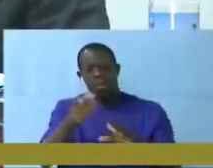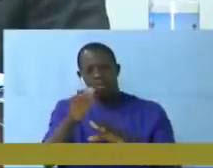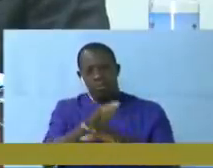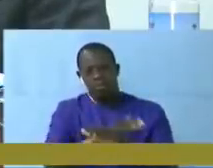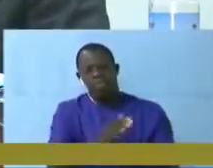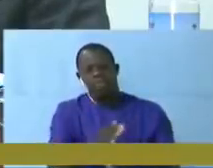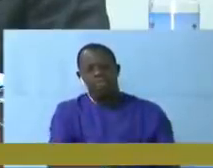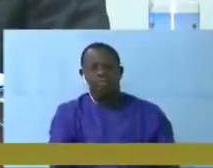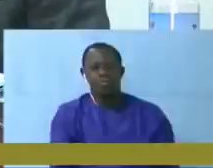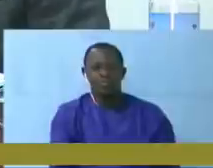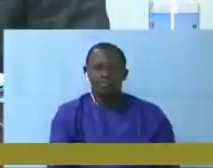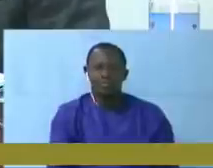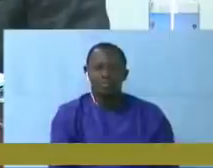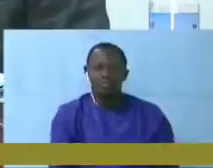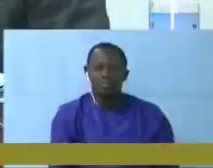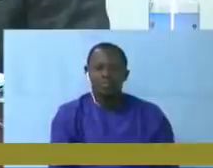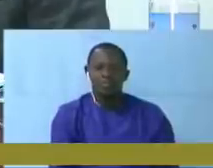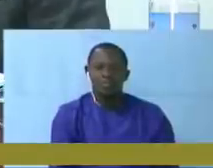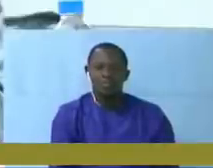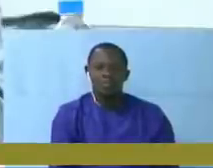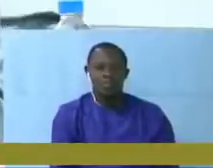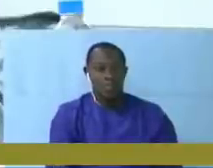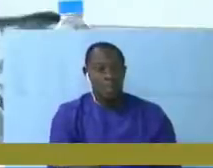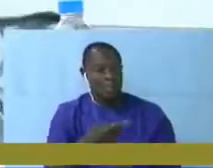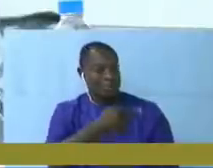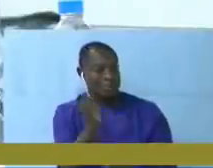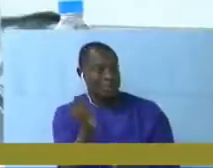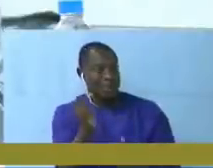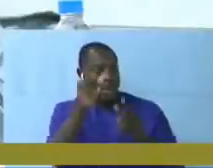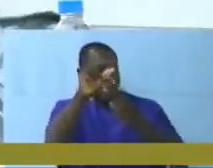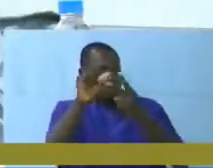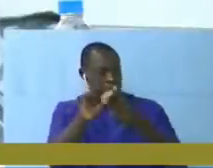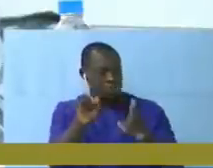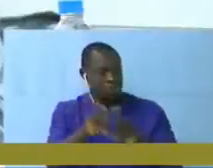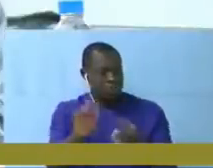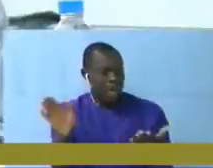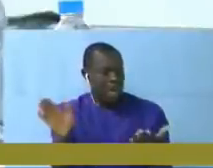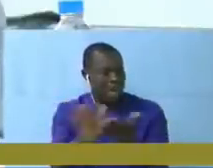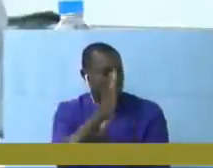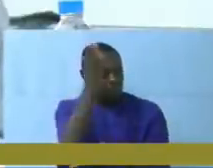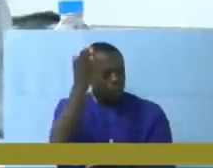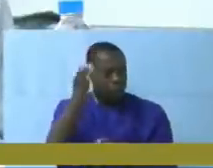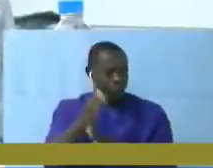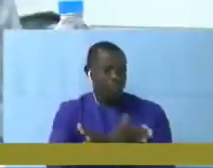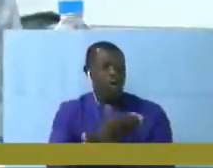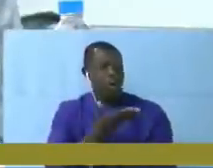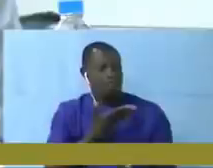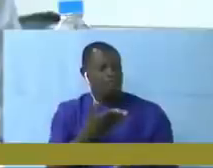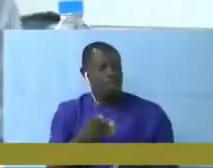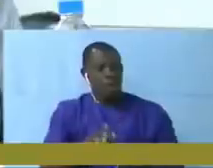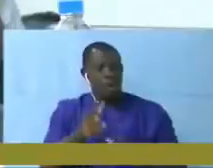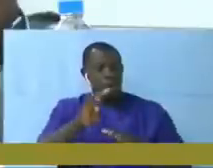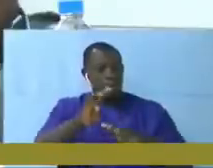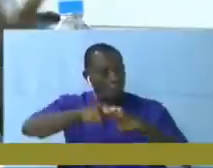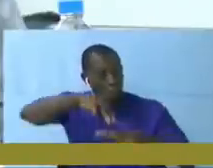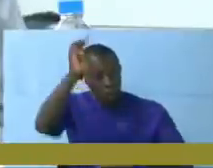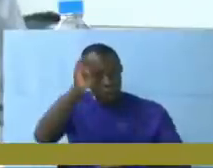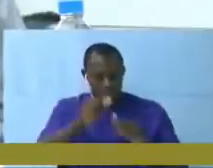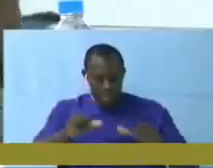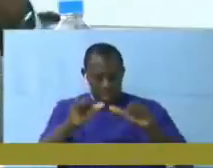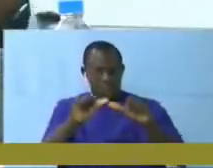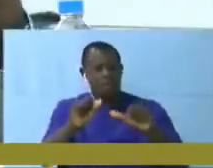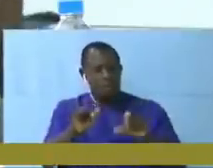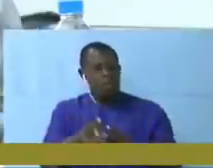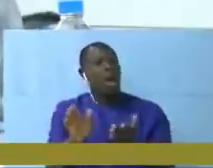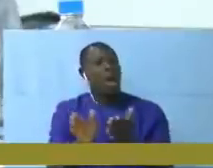jëfoyé. Those provisions were removed. Bunta yoyu nak dañ leen sépp, most of them were removed, particularly with